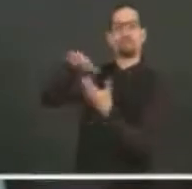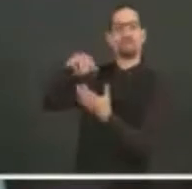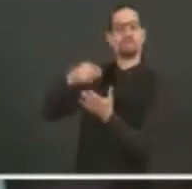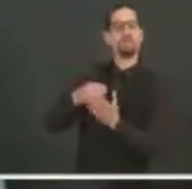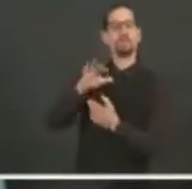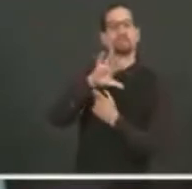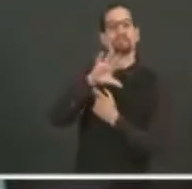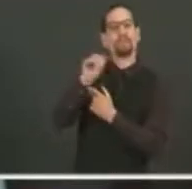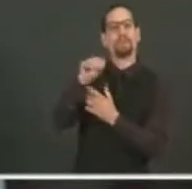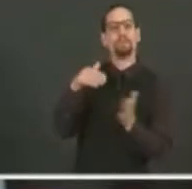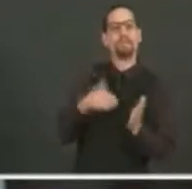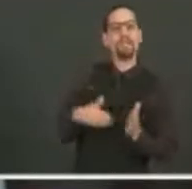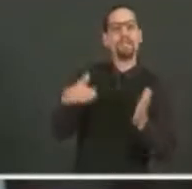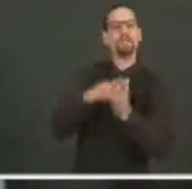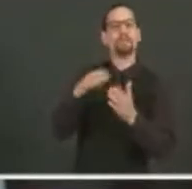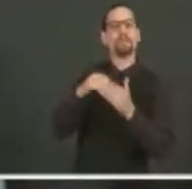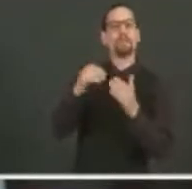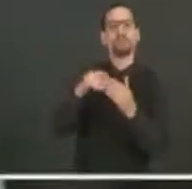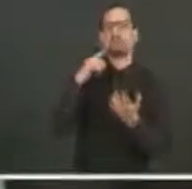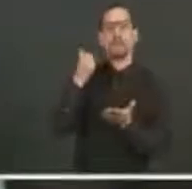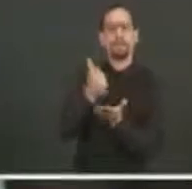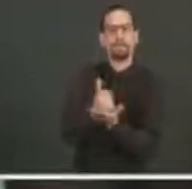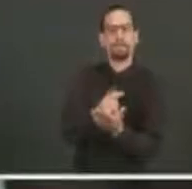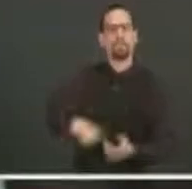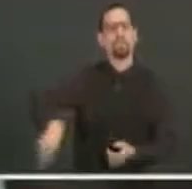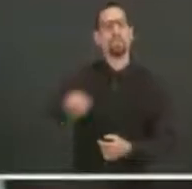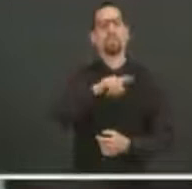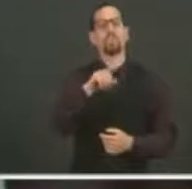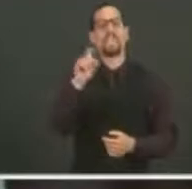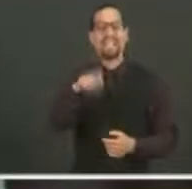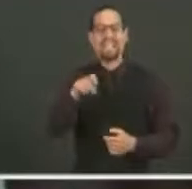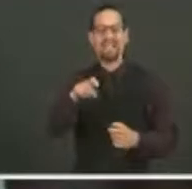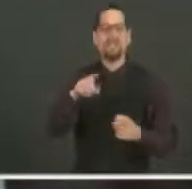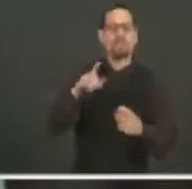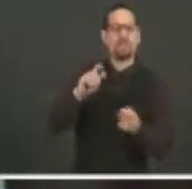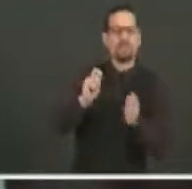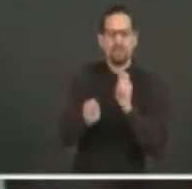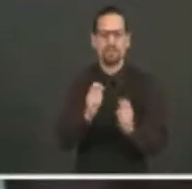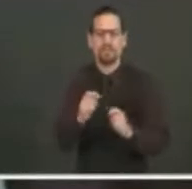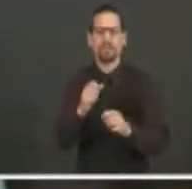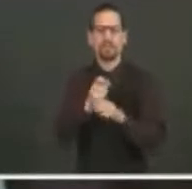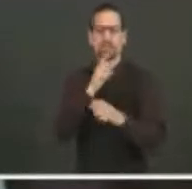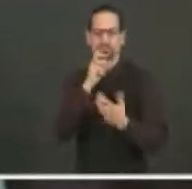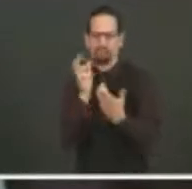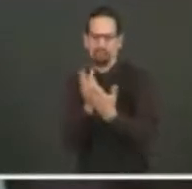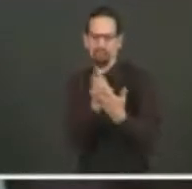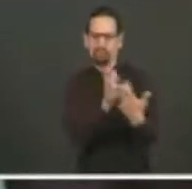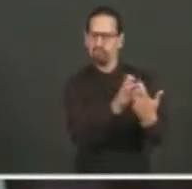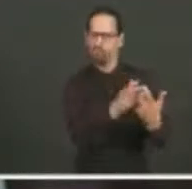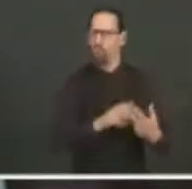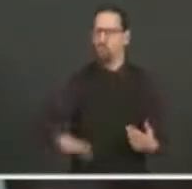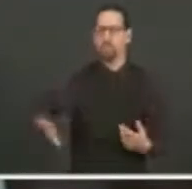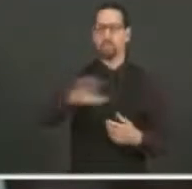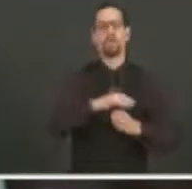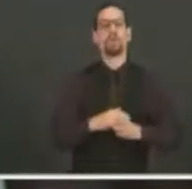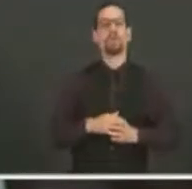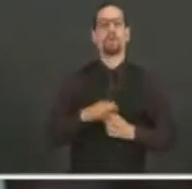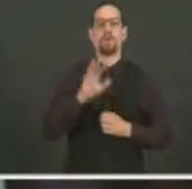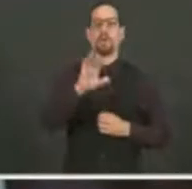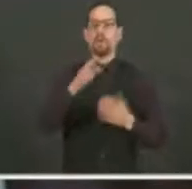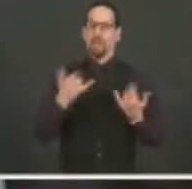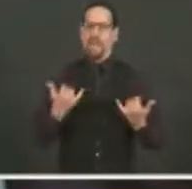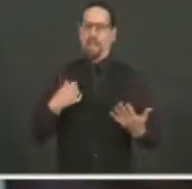towns meet these needs. All right, that was a mouthful. I'll simply say I'm excited to work on